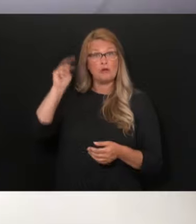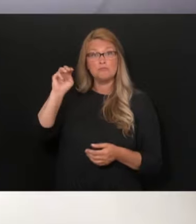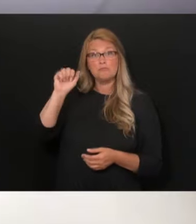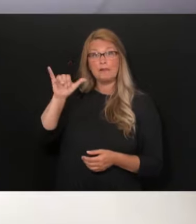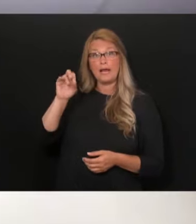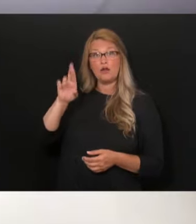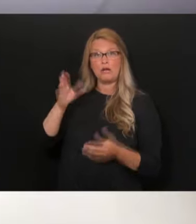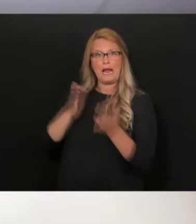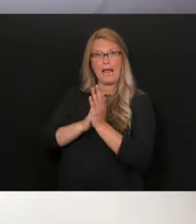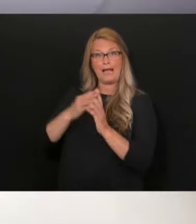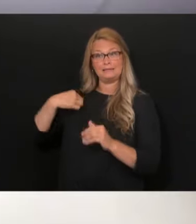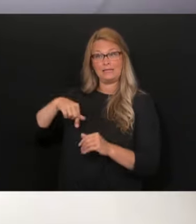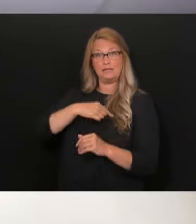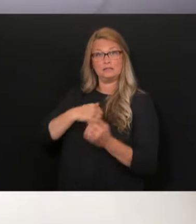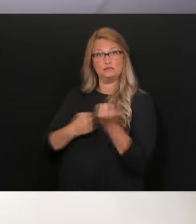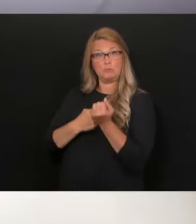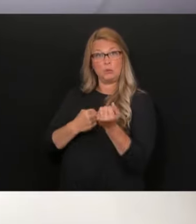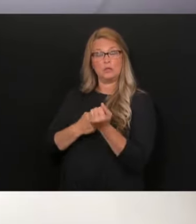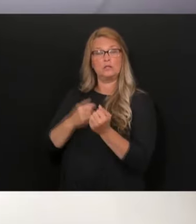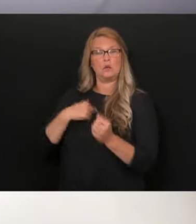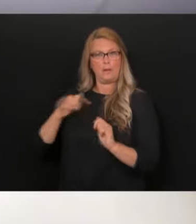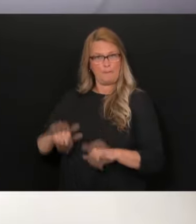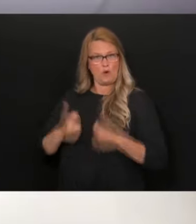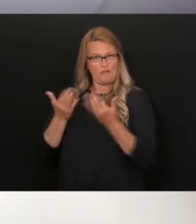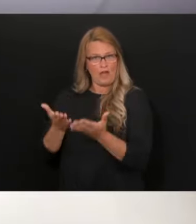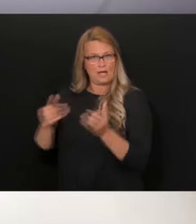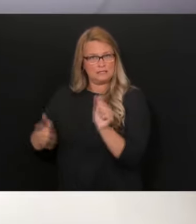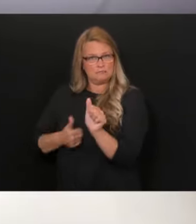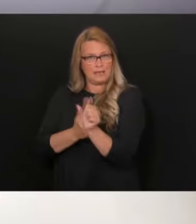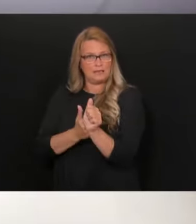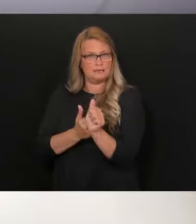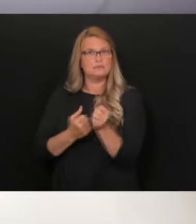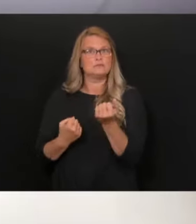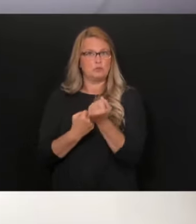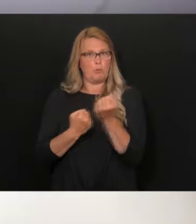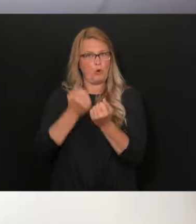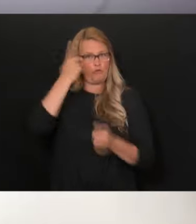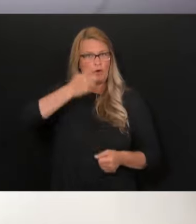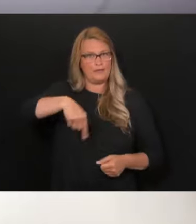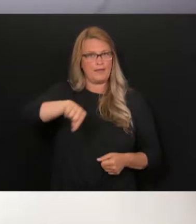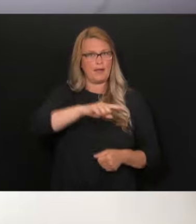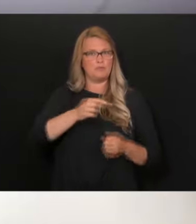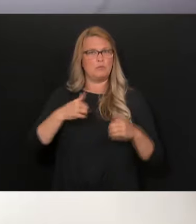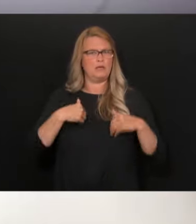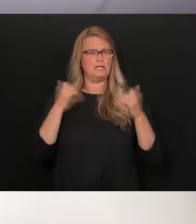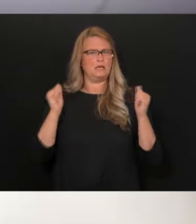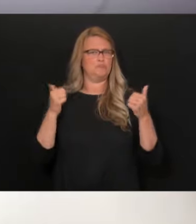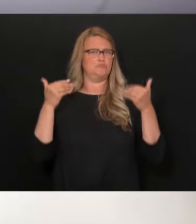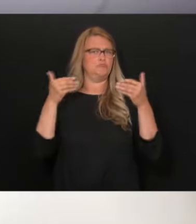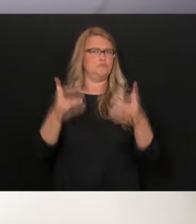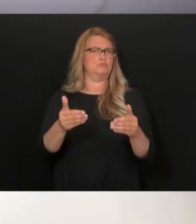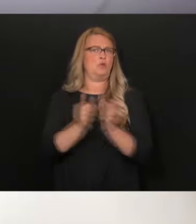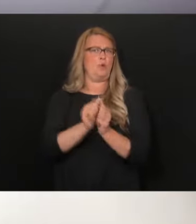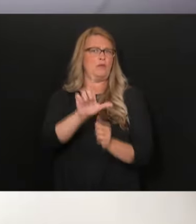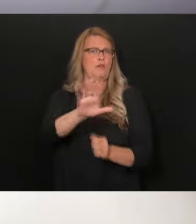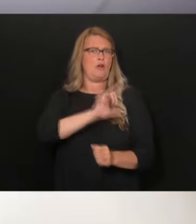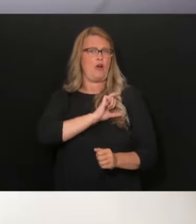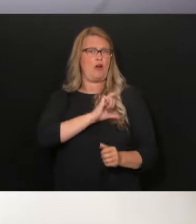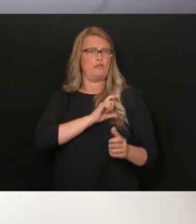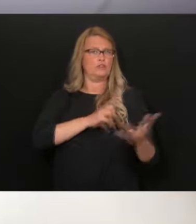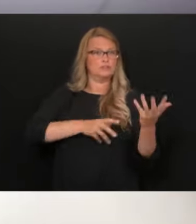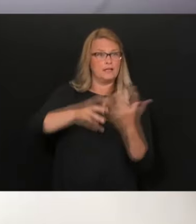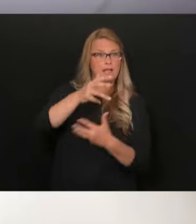for support, we provided a lot of backside support that allowed more officers to be out and engaging and and working